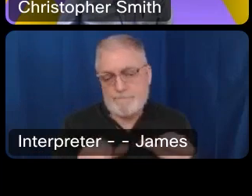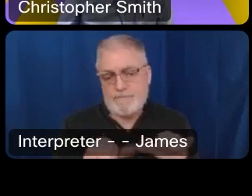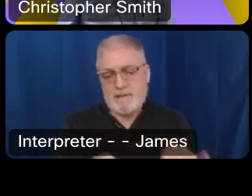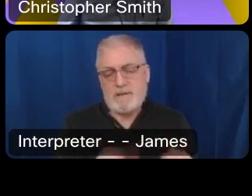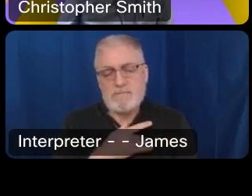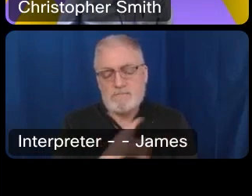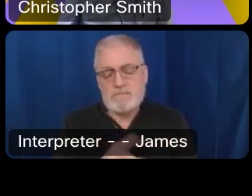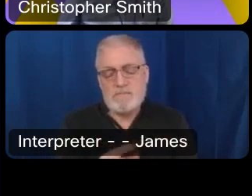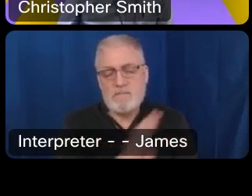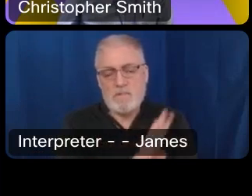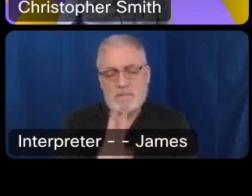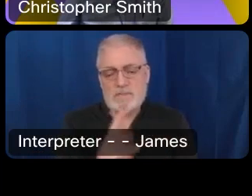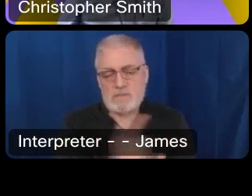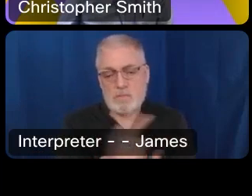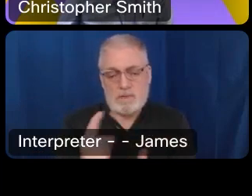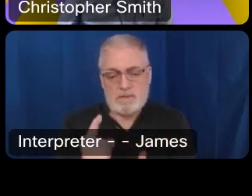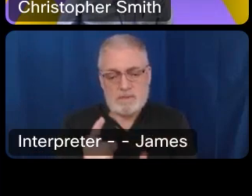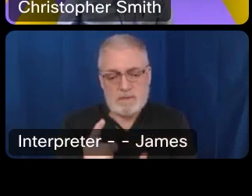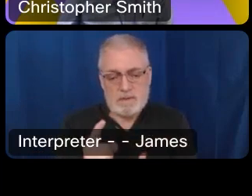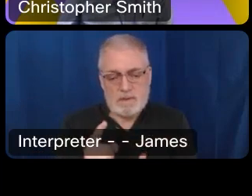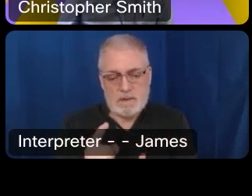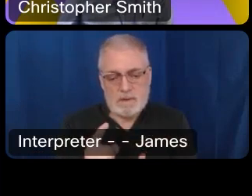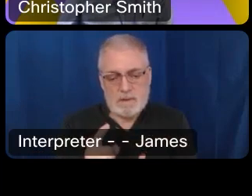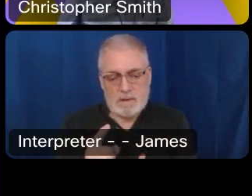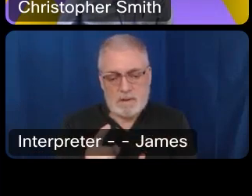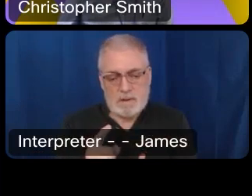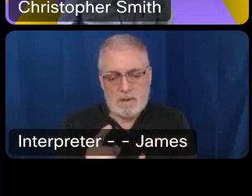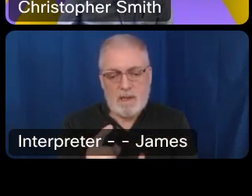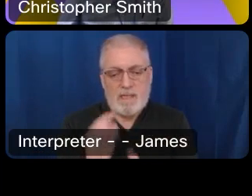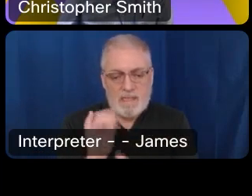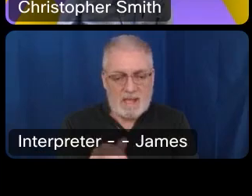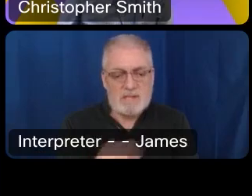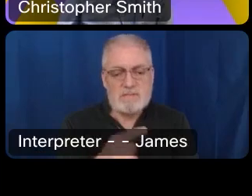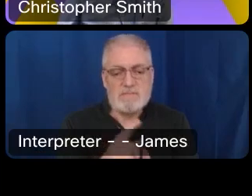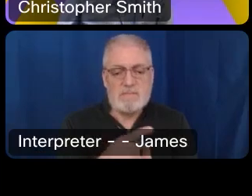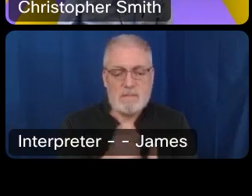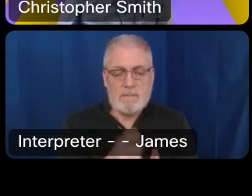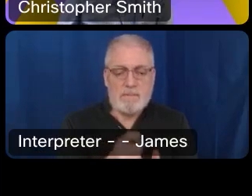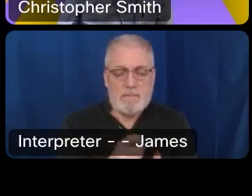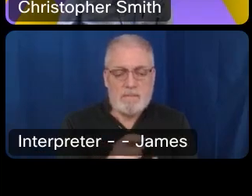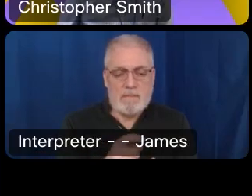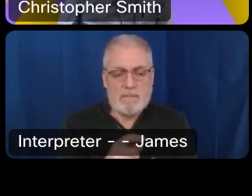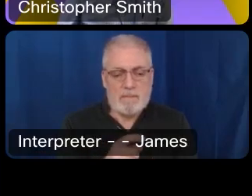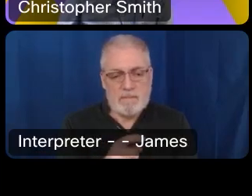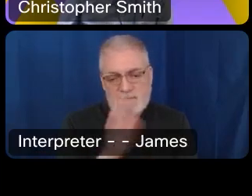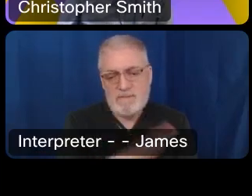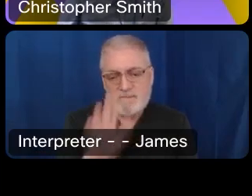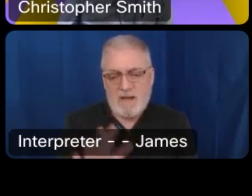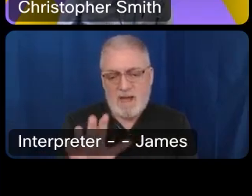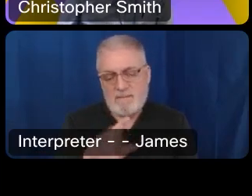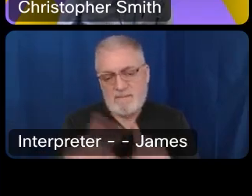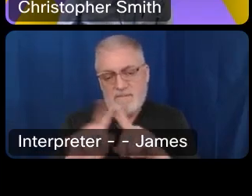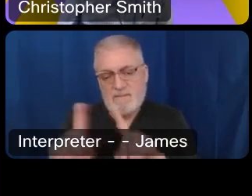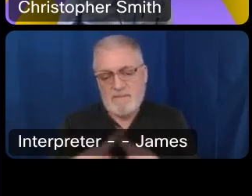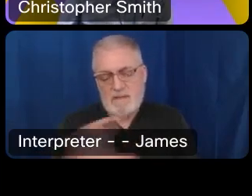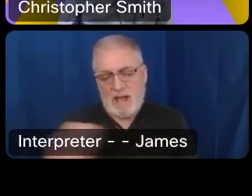And home-based crisis intervention is in 55 counties throughout the state, with work underway to cover the remaining. This slide isn't totally up to